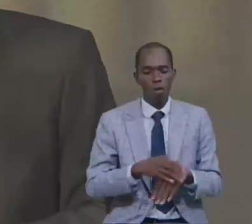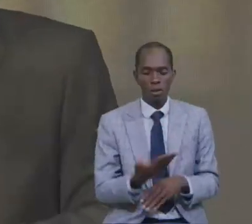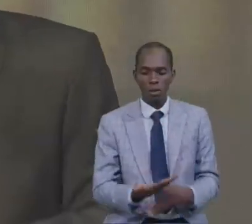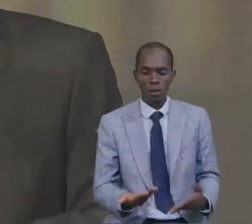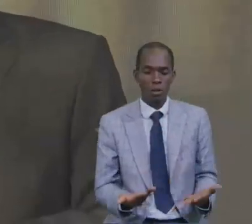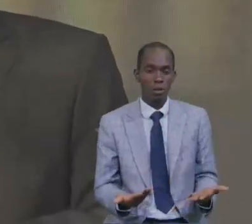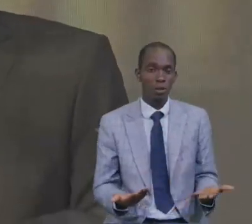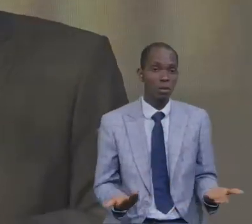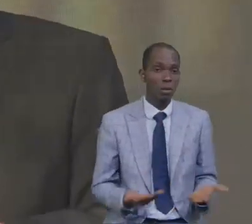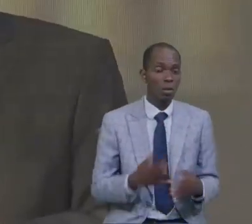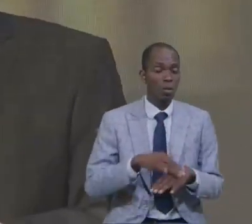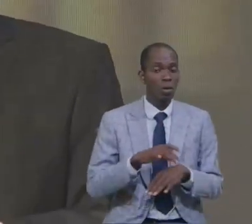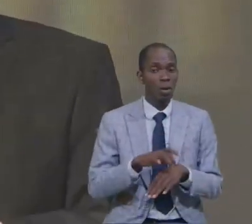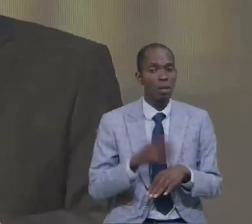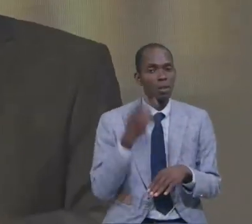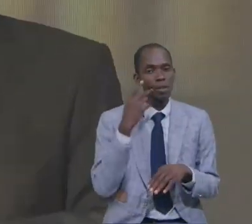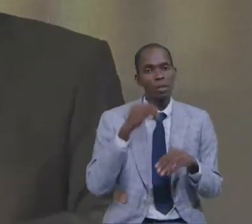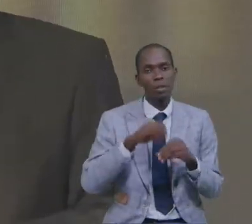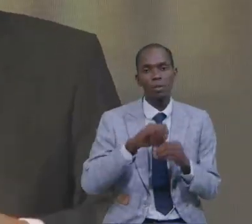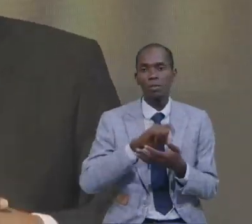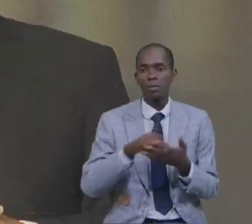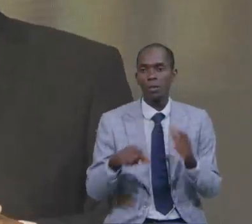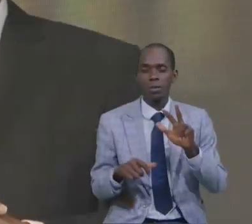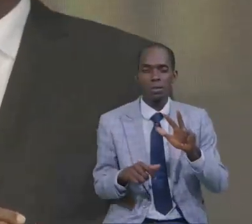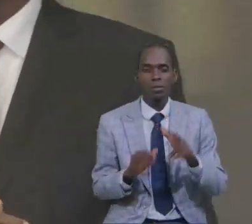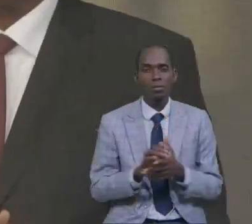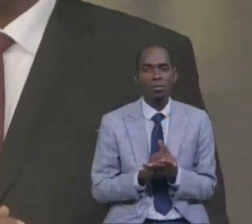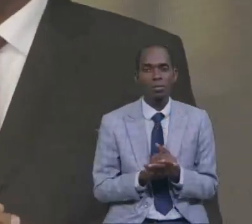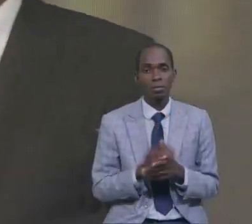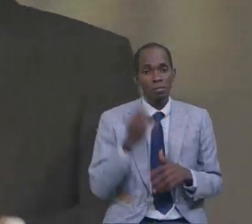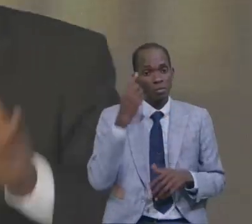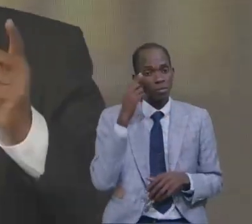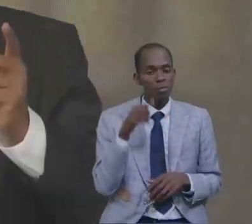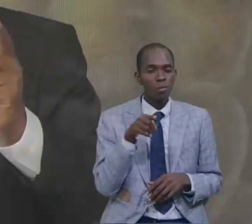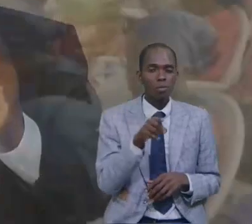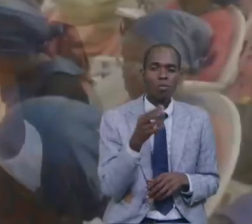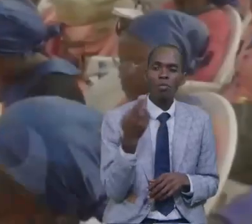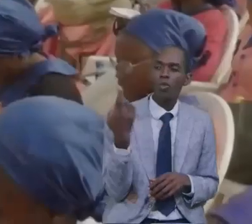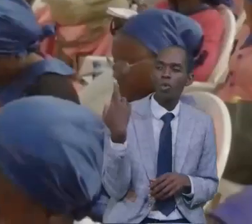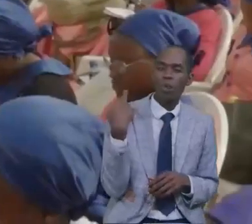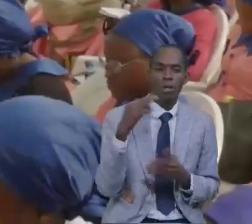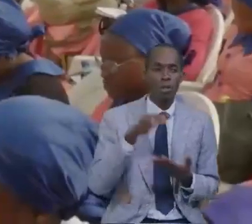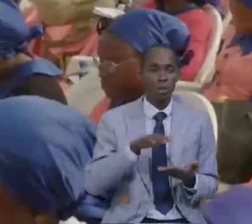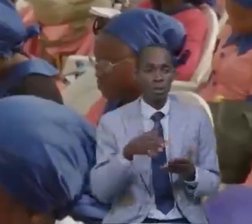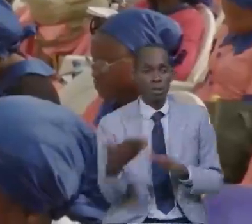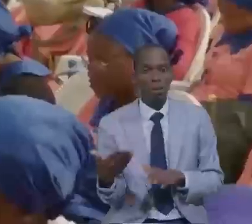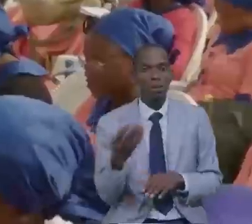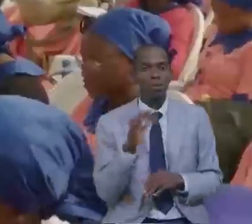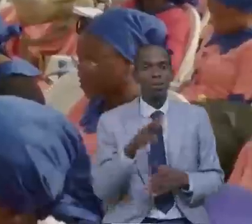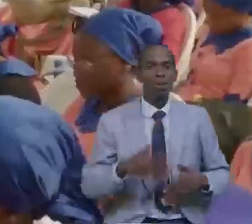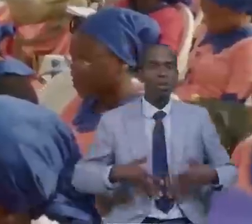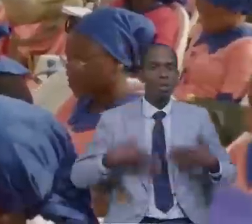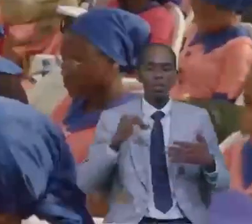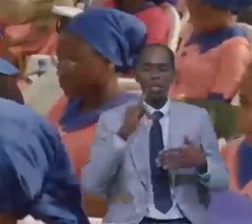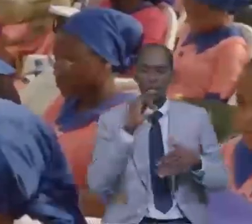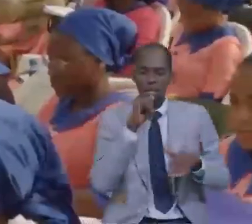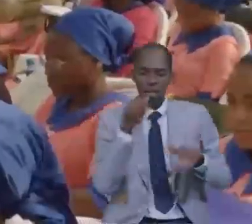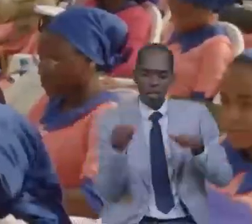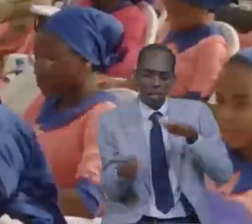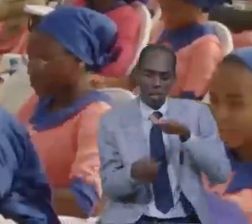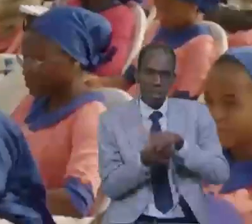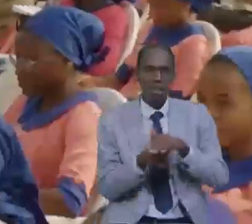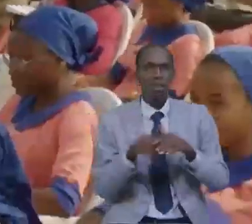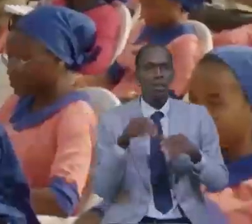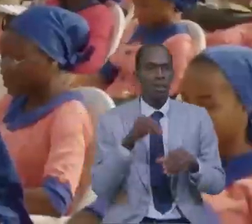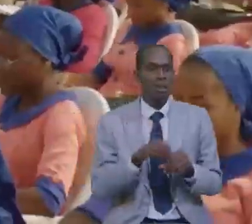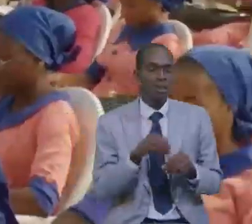is seen with Christ in God. And now verse 4 says, when Christ, who is our life,